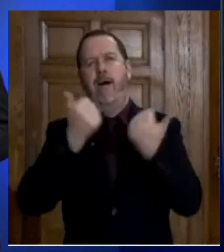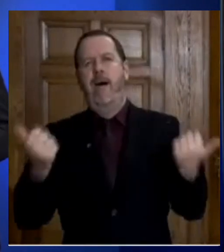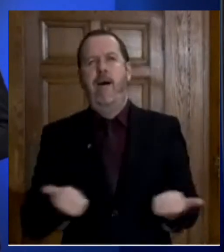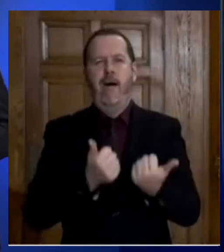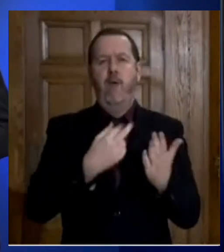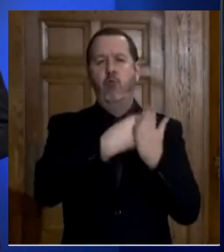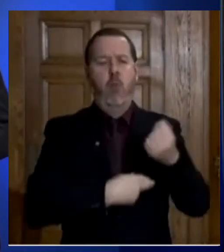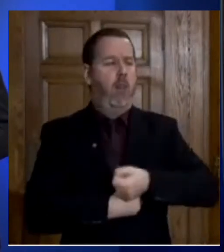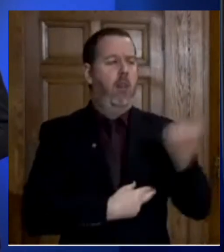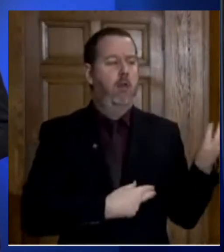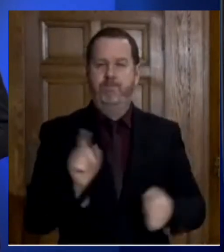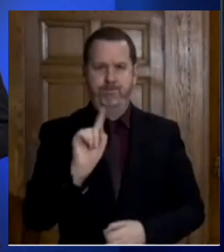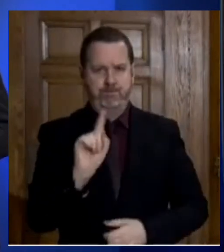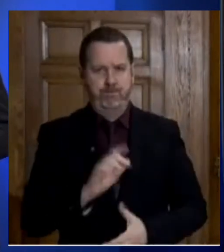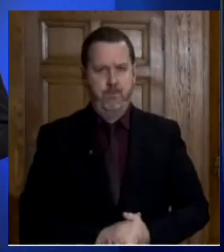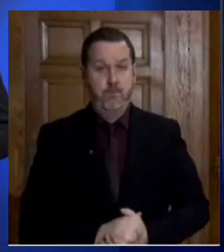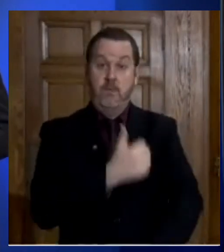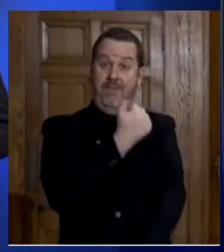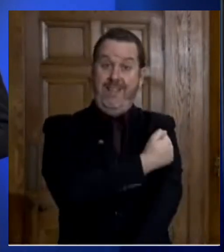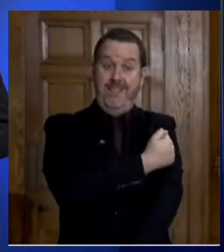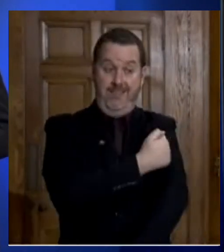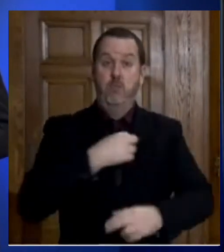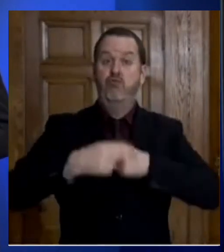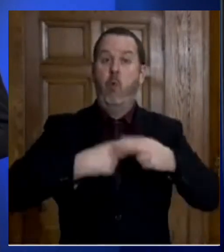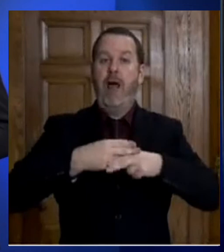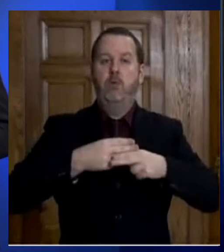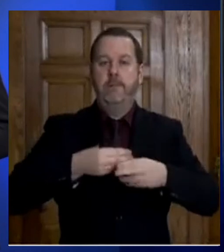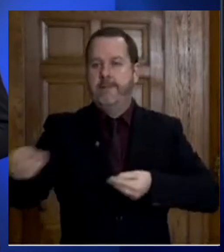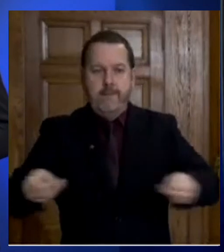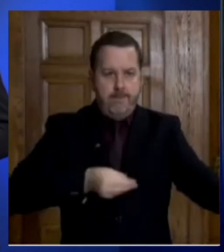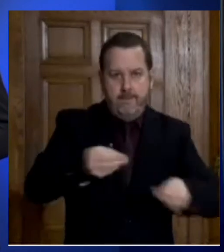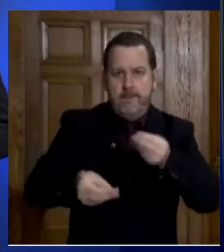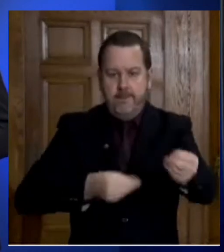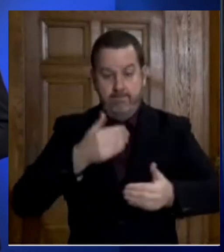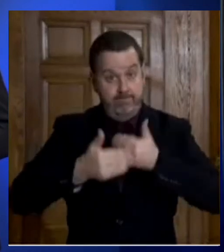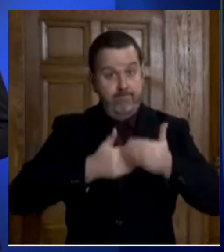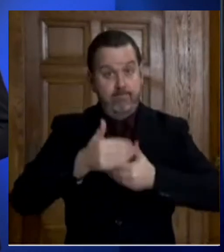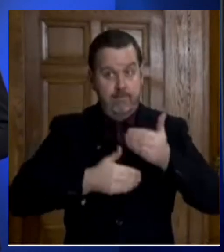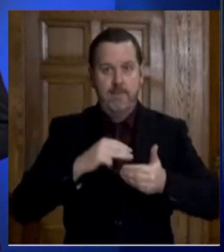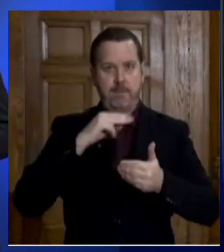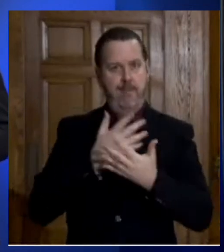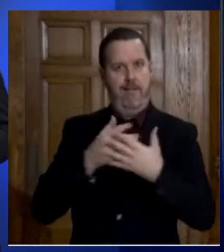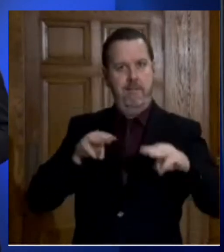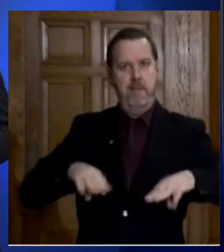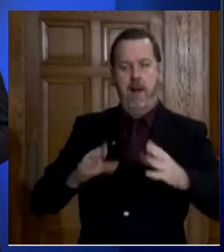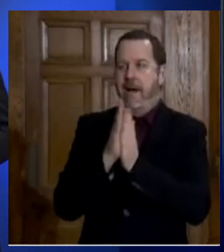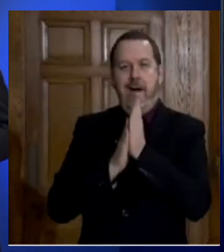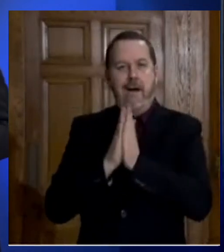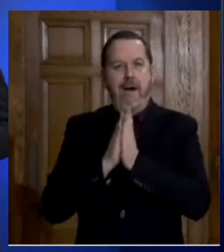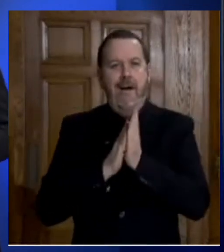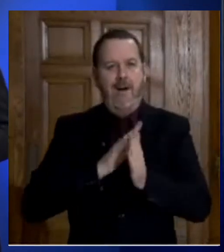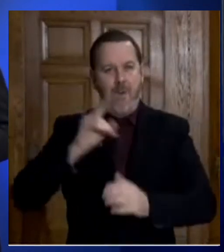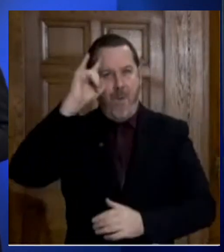The rollout of the vaccines has delivered much anticipated hope for the beginning of the end